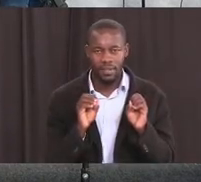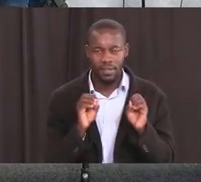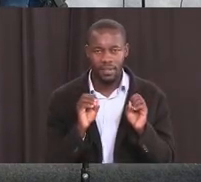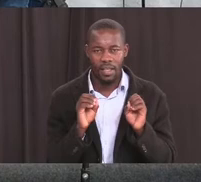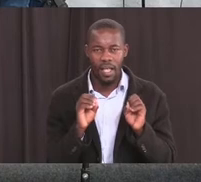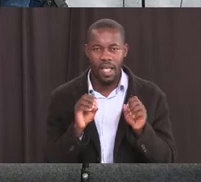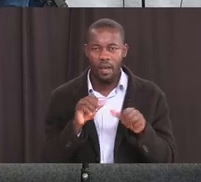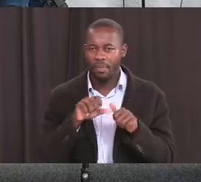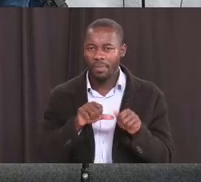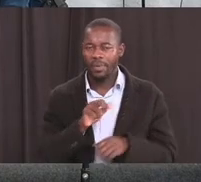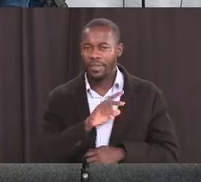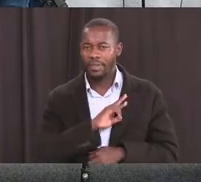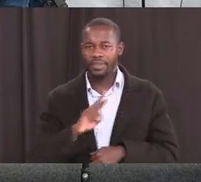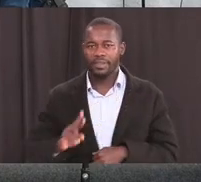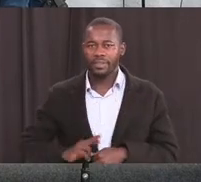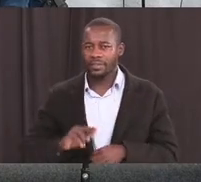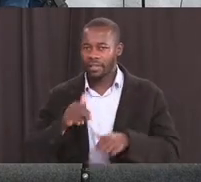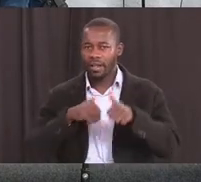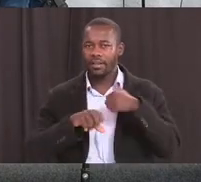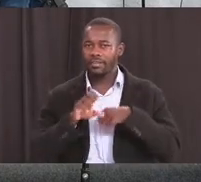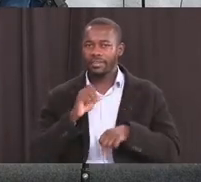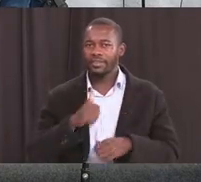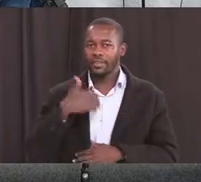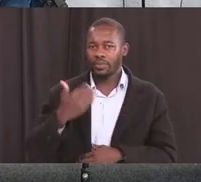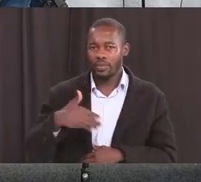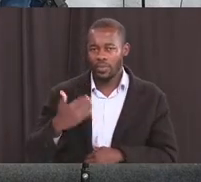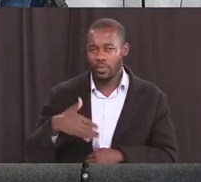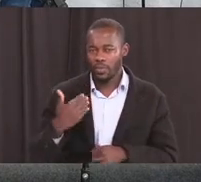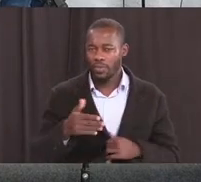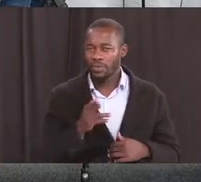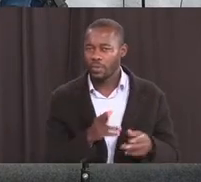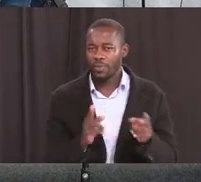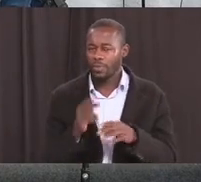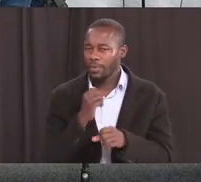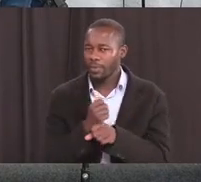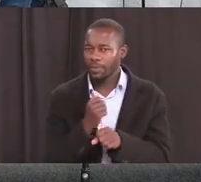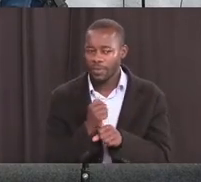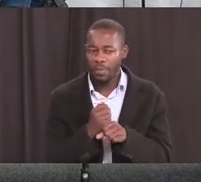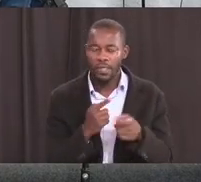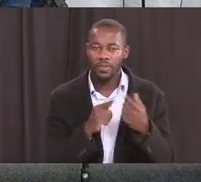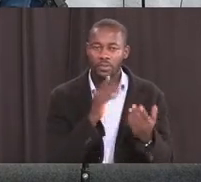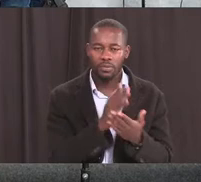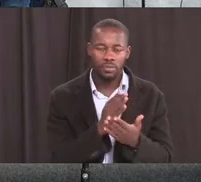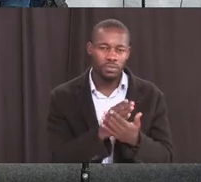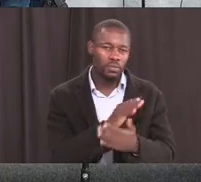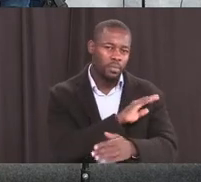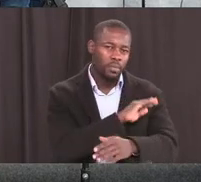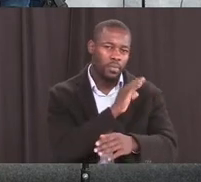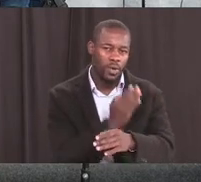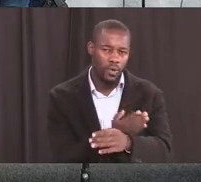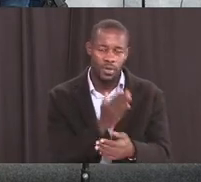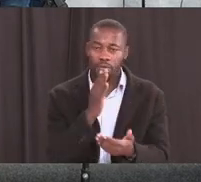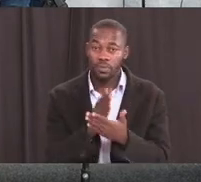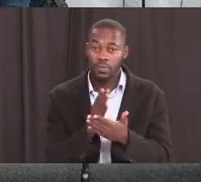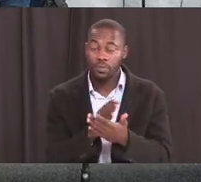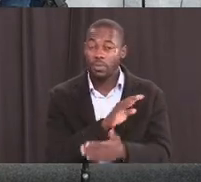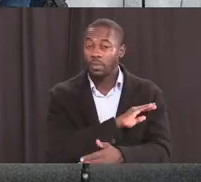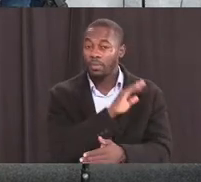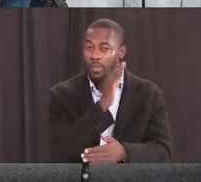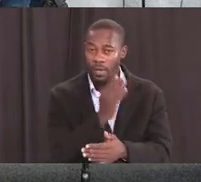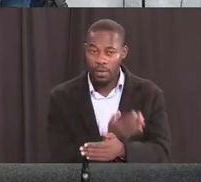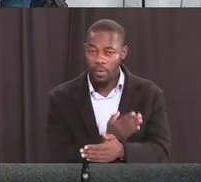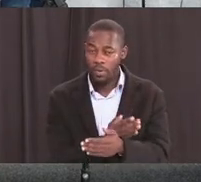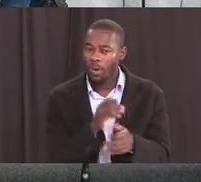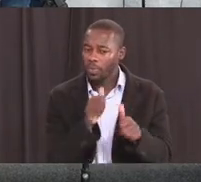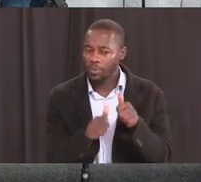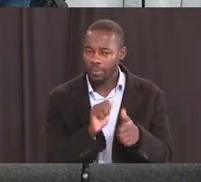religious activities that we do. But it's true power. True power that